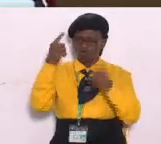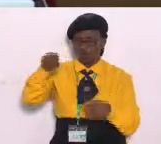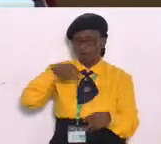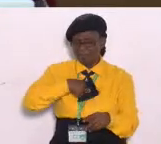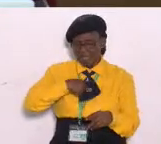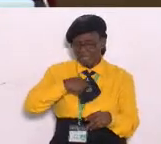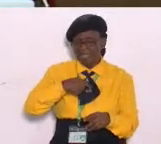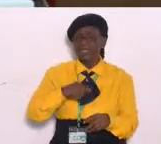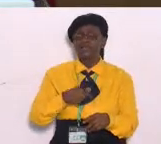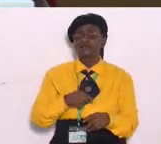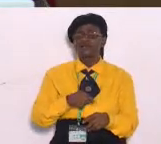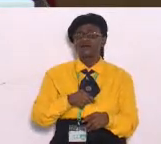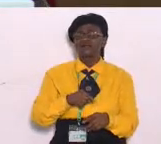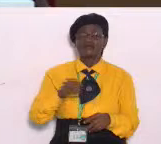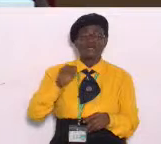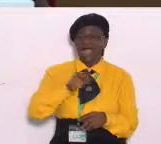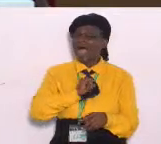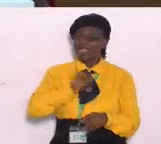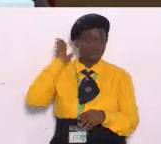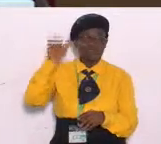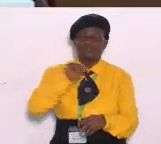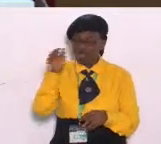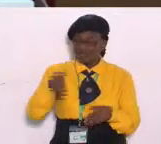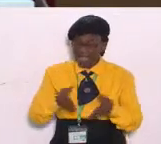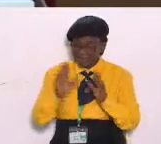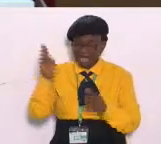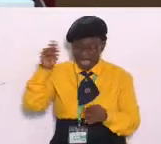I don't want him to kill me.